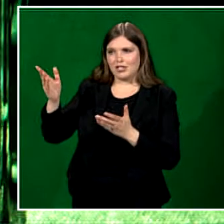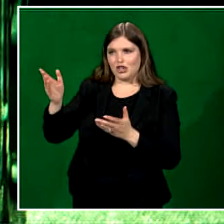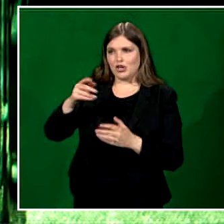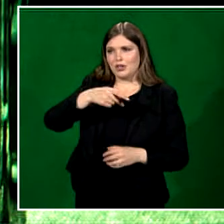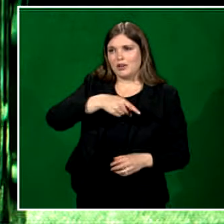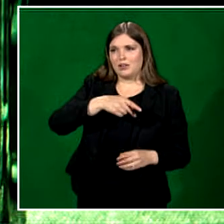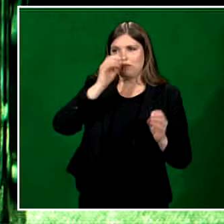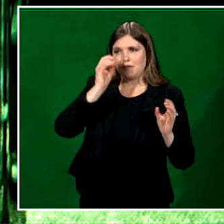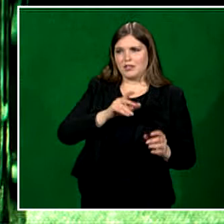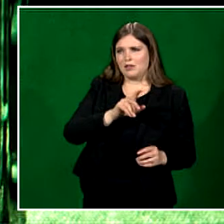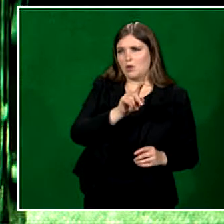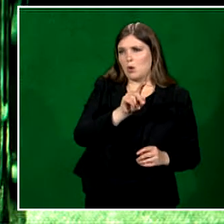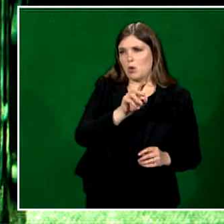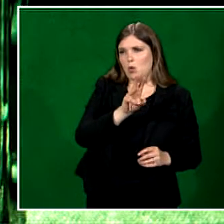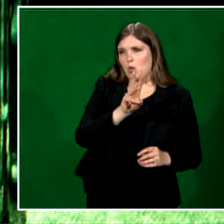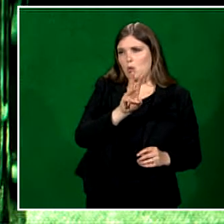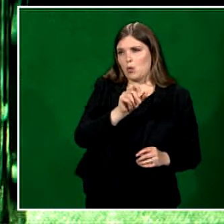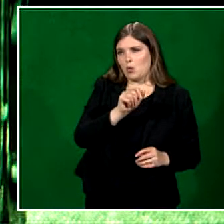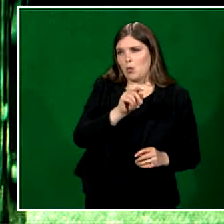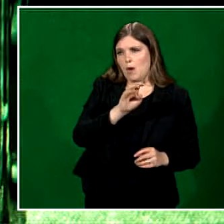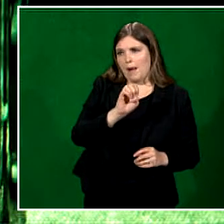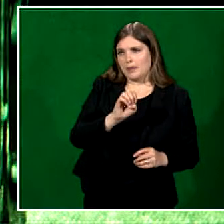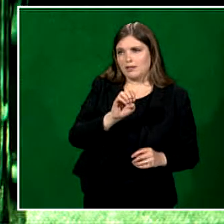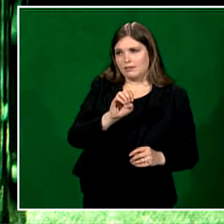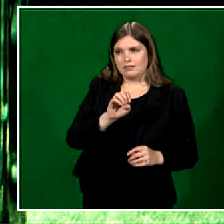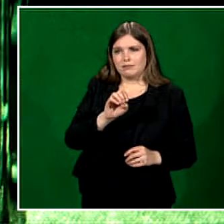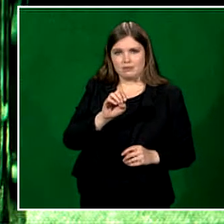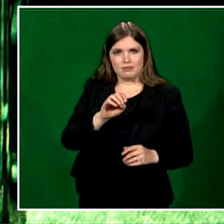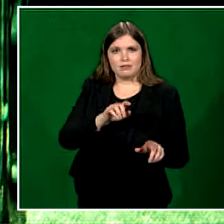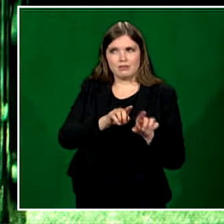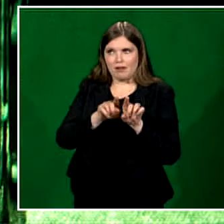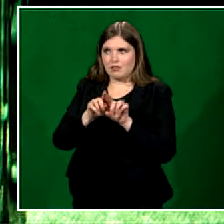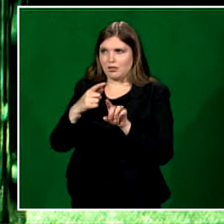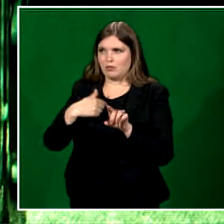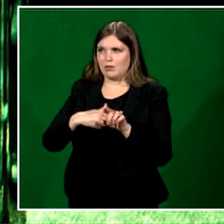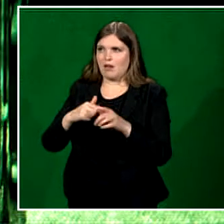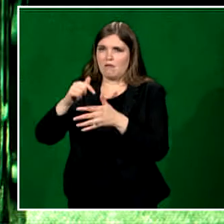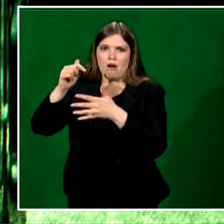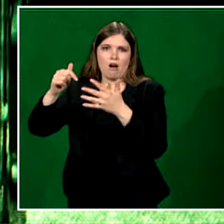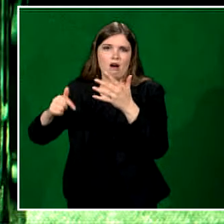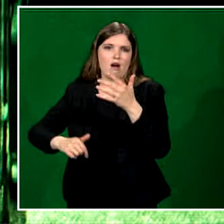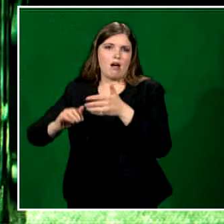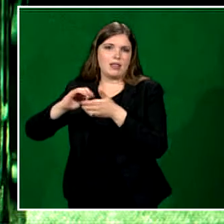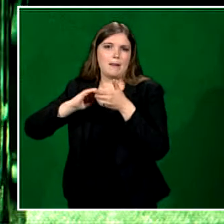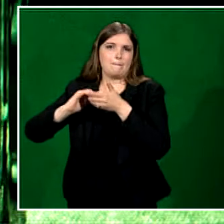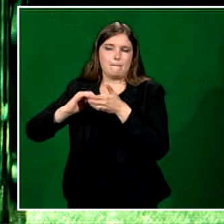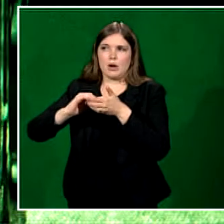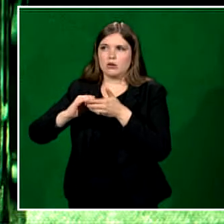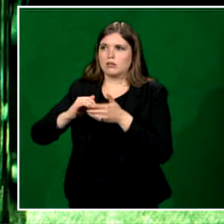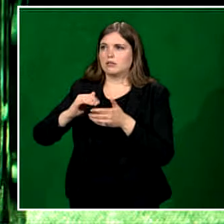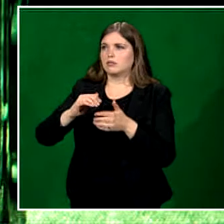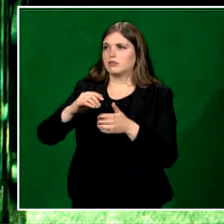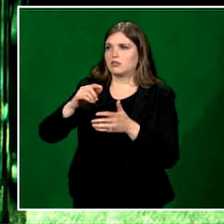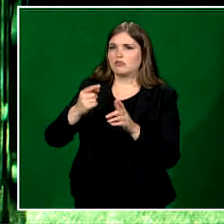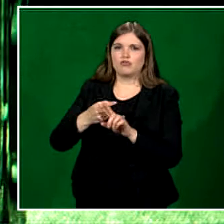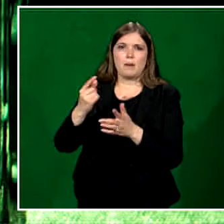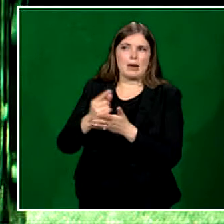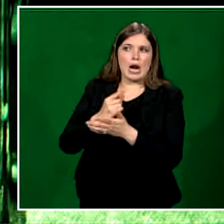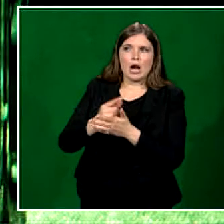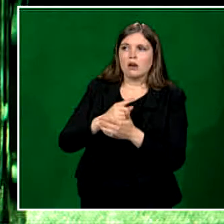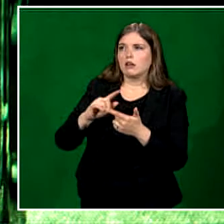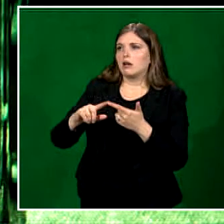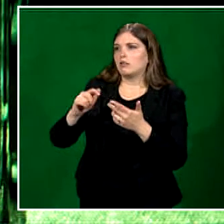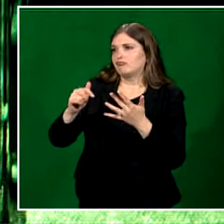our mentors, Environmental Protection Agency Ghana, Climate Innovation Center Ghana, and Blue Skies